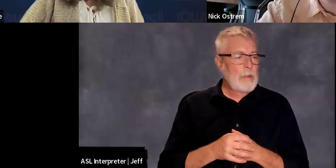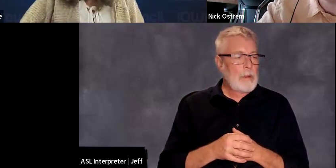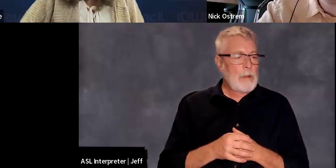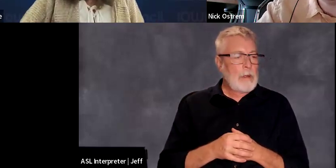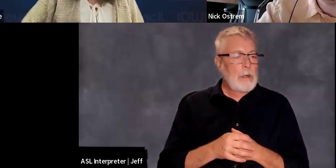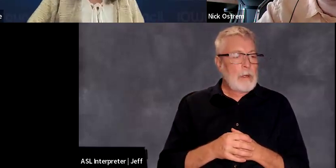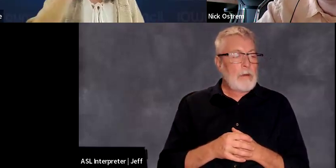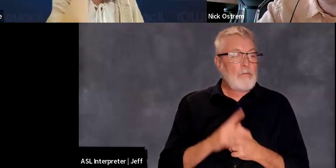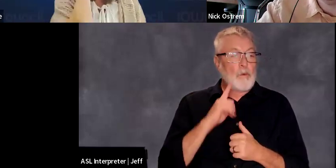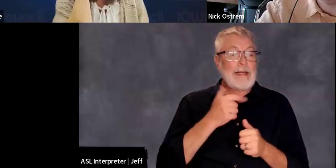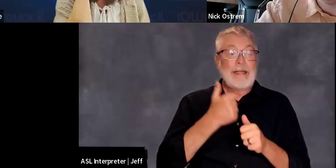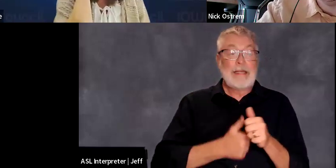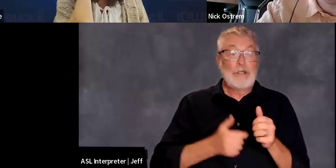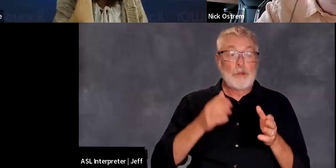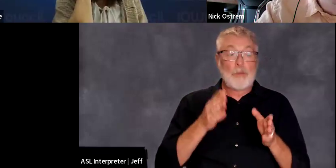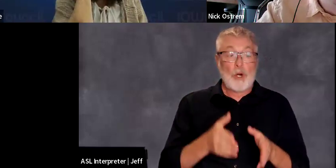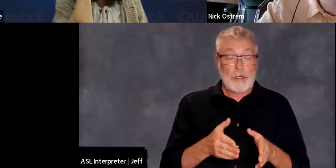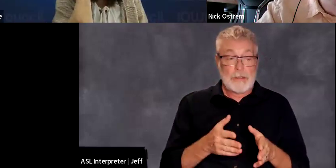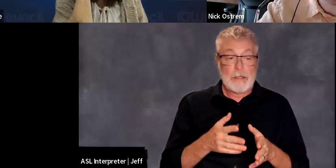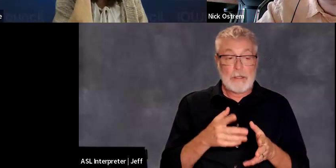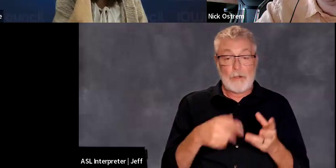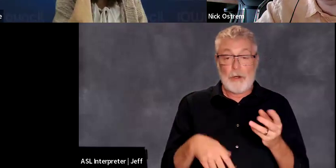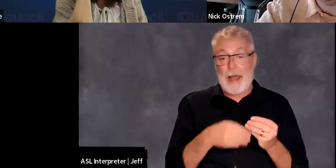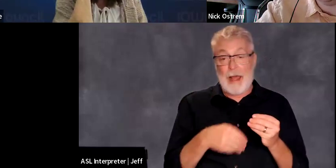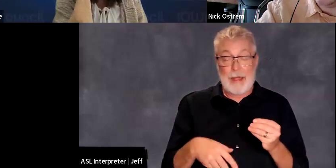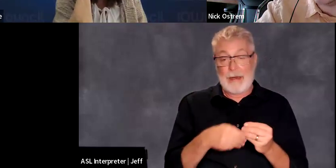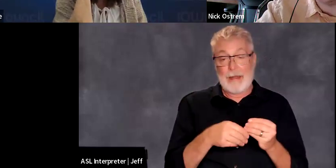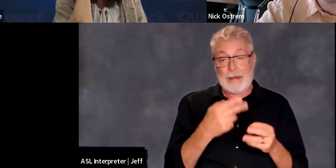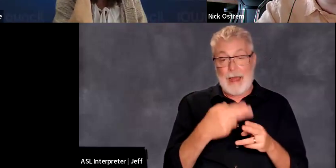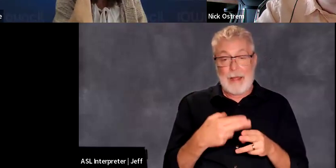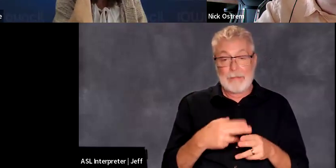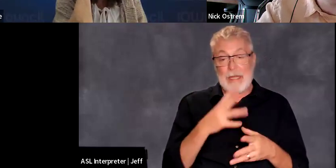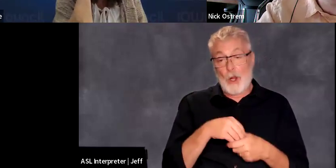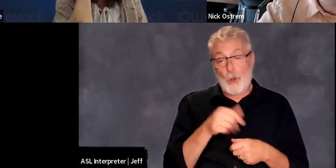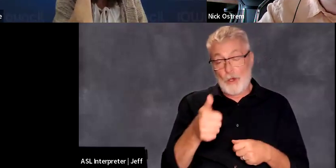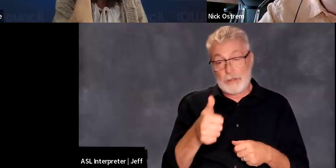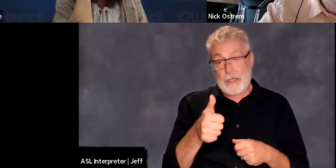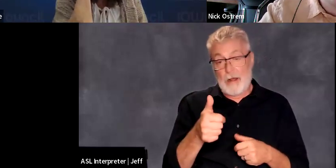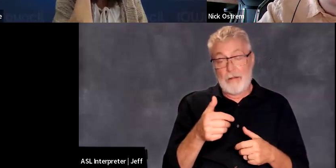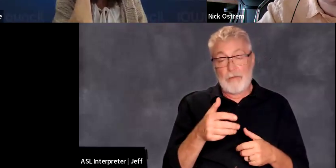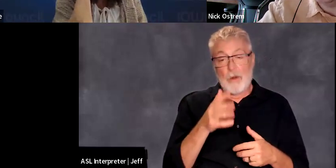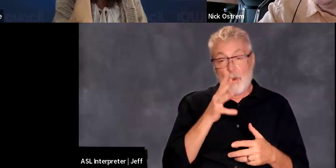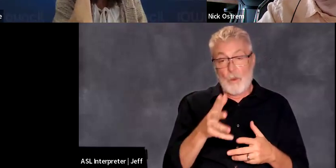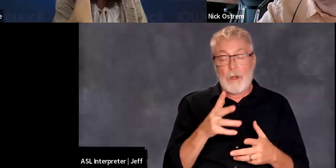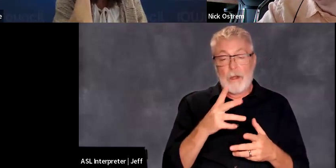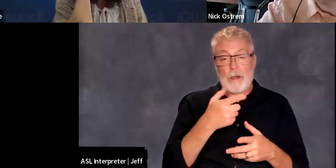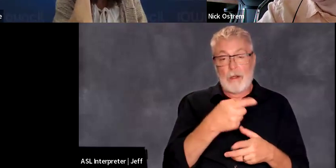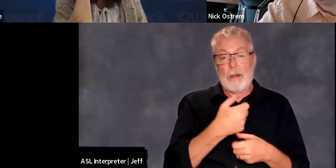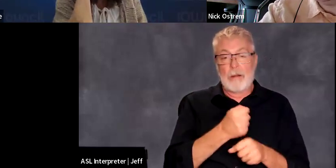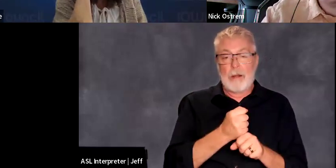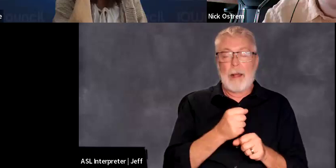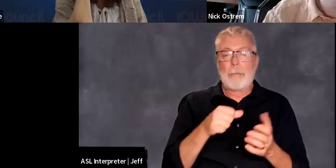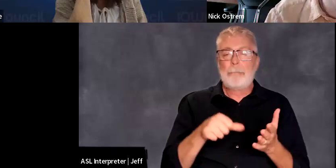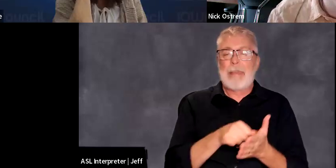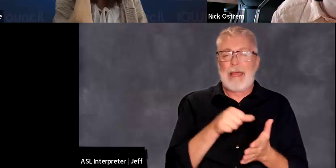And so for each of the people that you would enter the name for, including yourself, there will be pages added to your